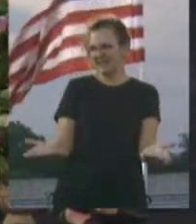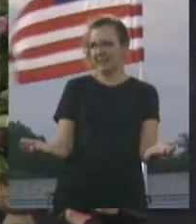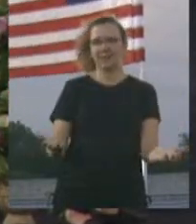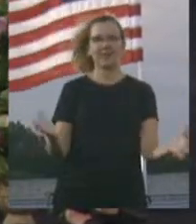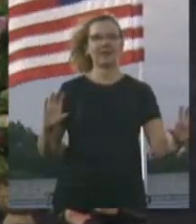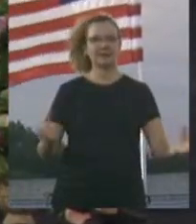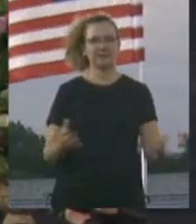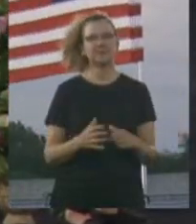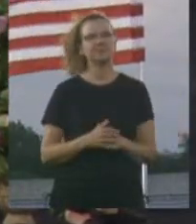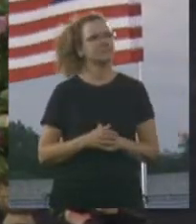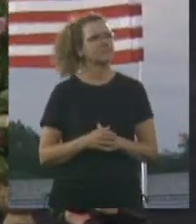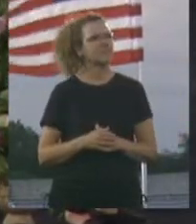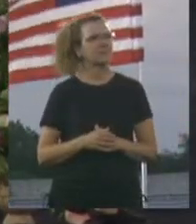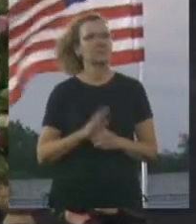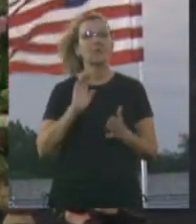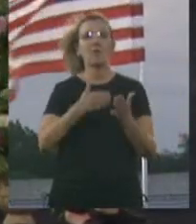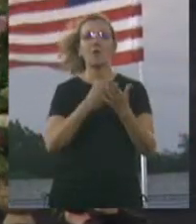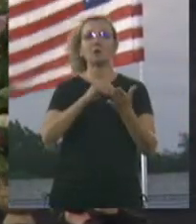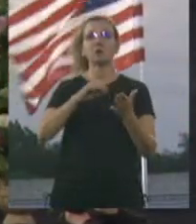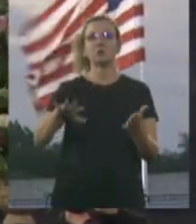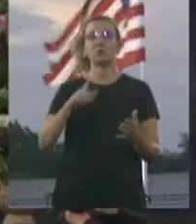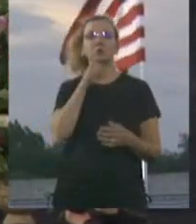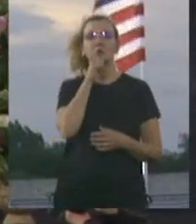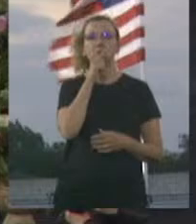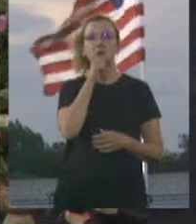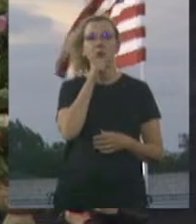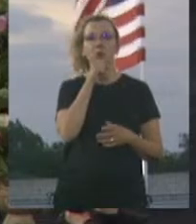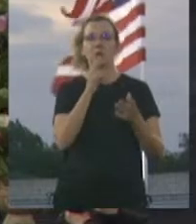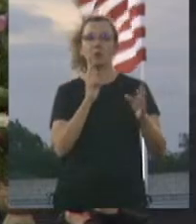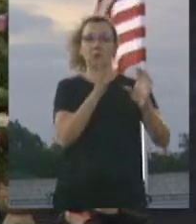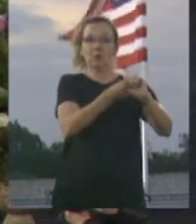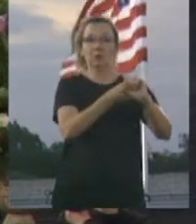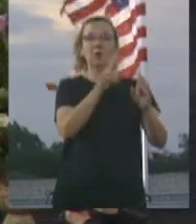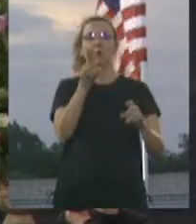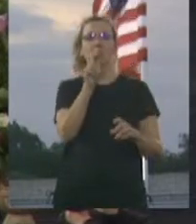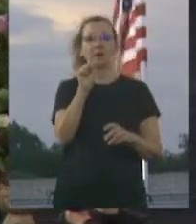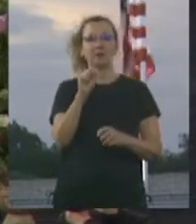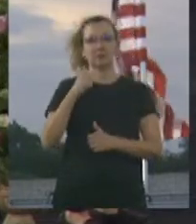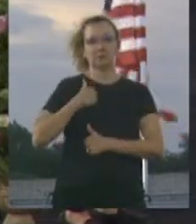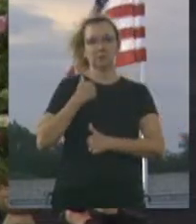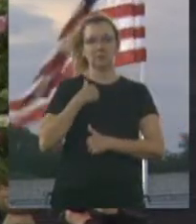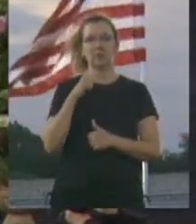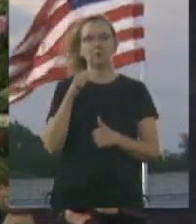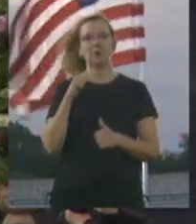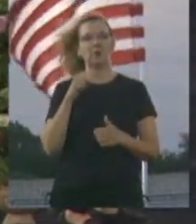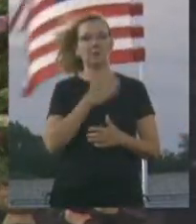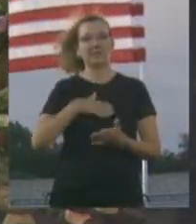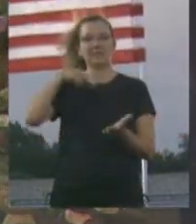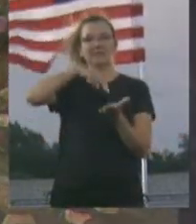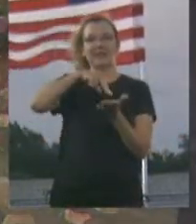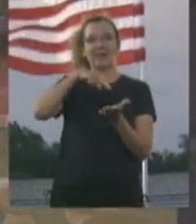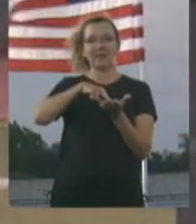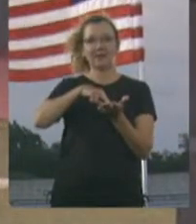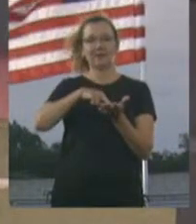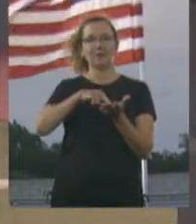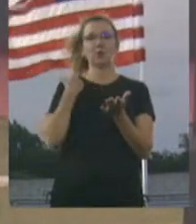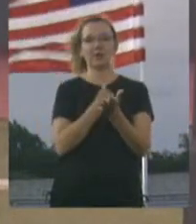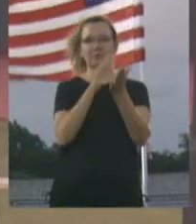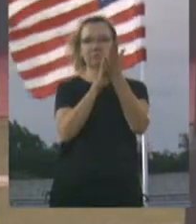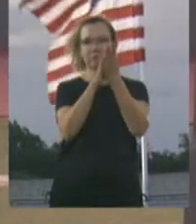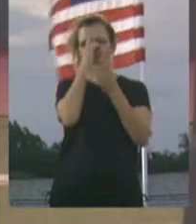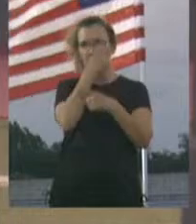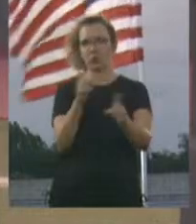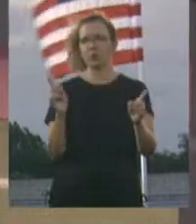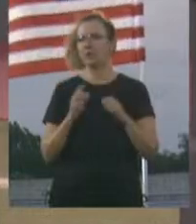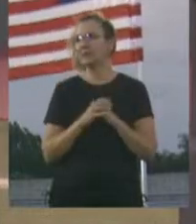2022. Will all students who have enlisted into the United States Armed Forces please stand and be recognized?